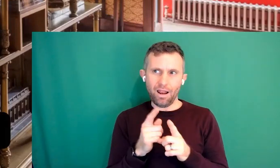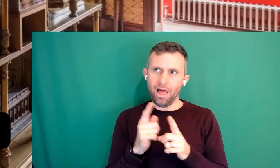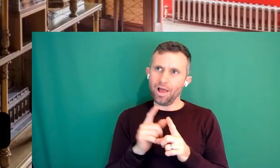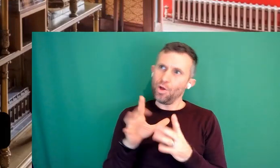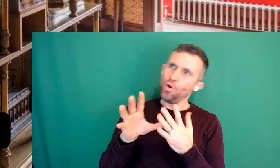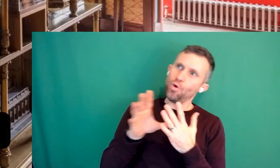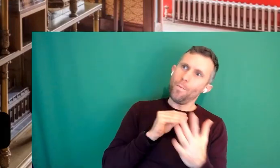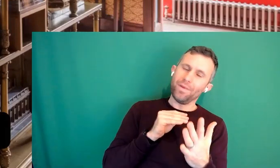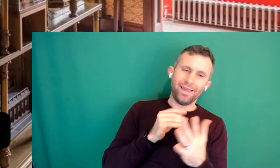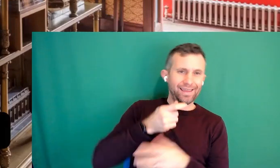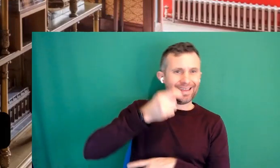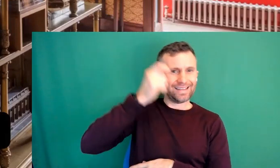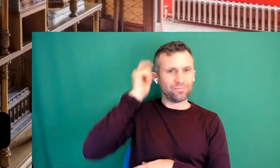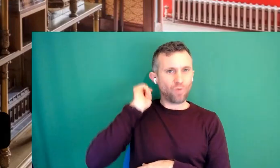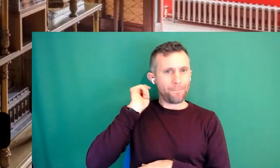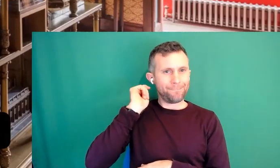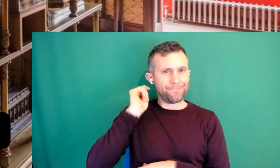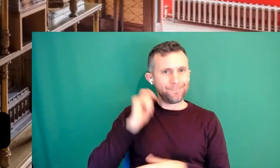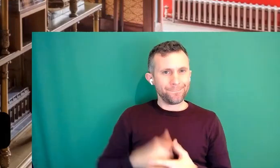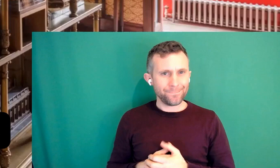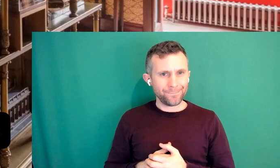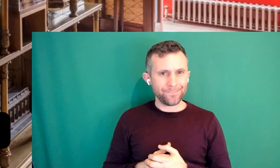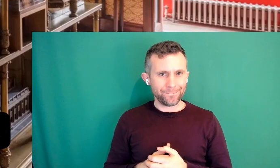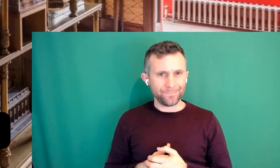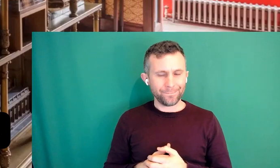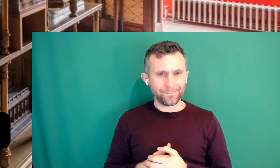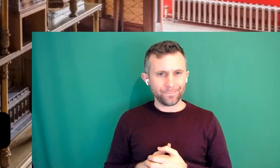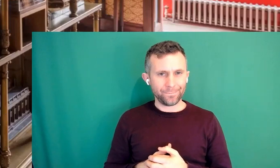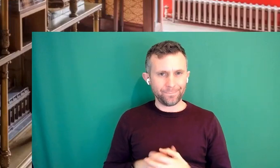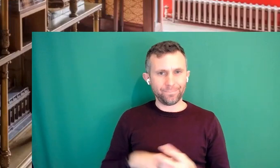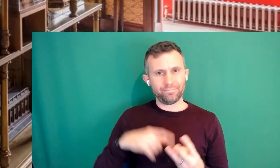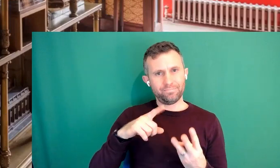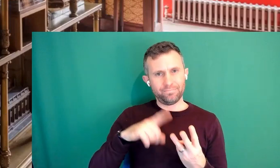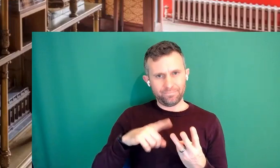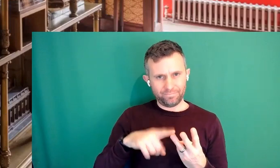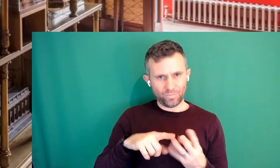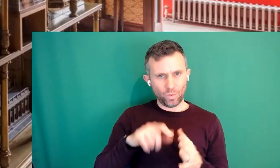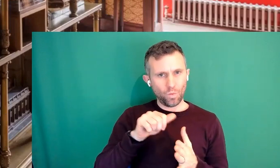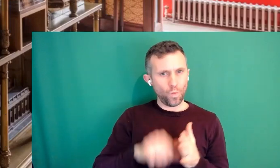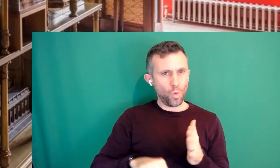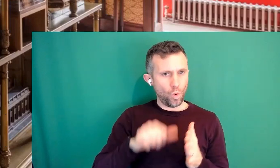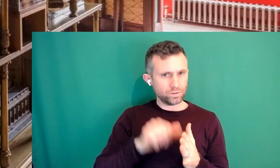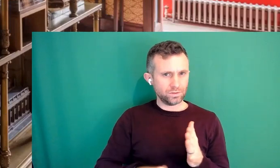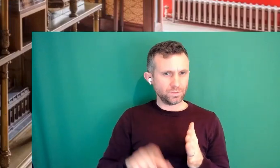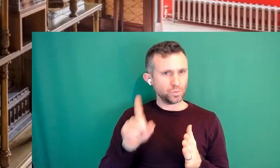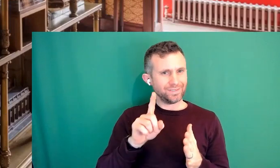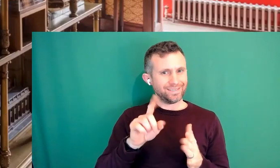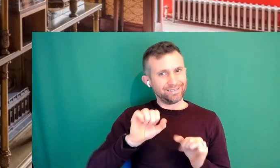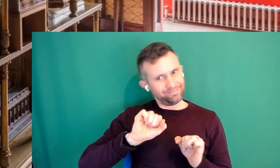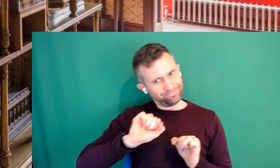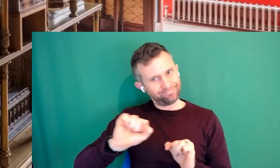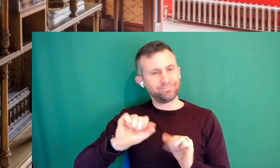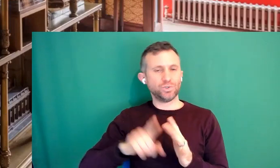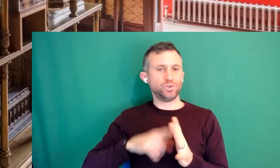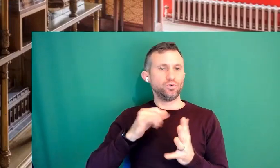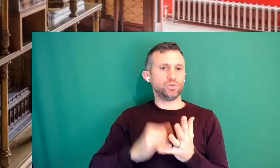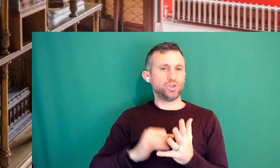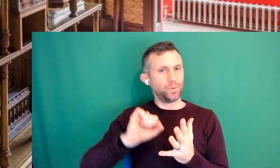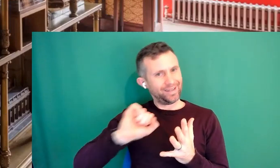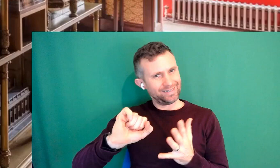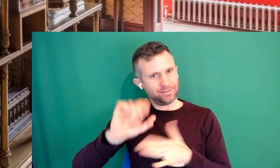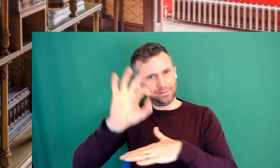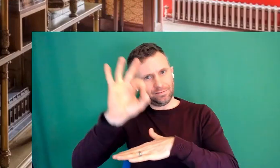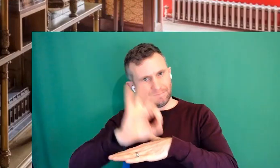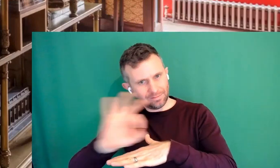apartments were lived in up till the 1950s. One curator from the late